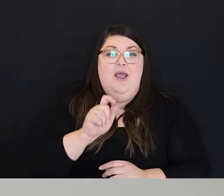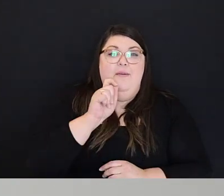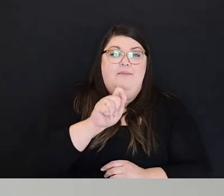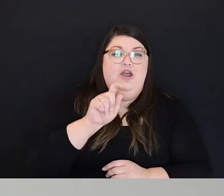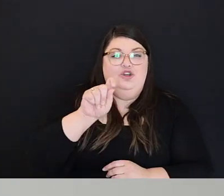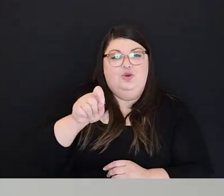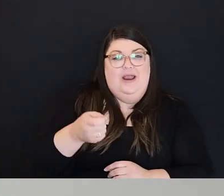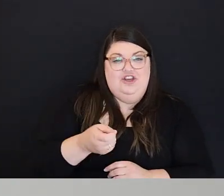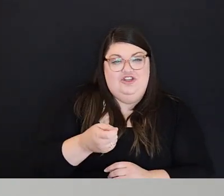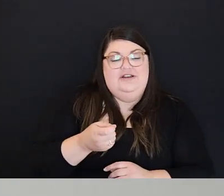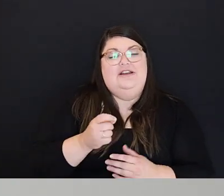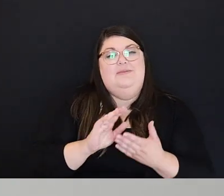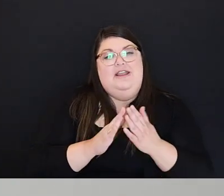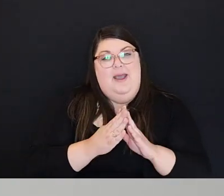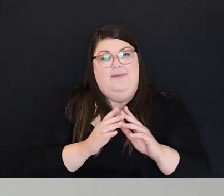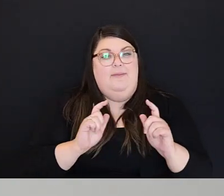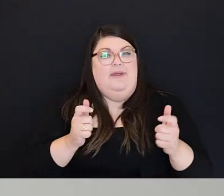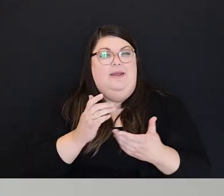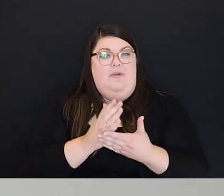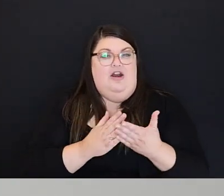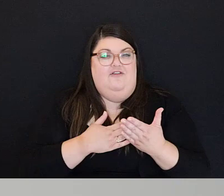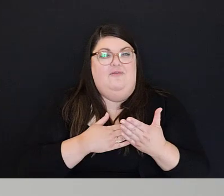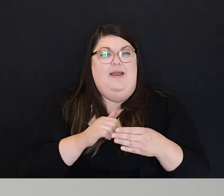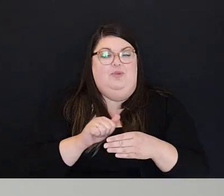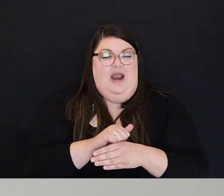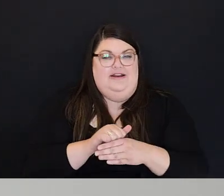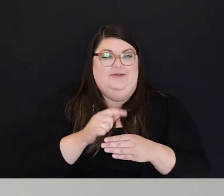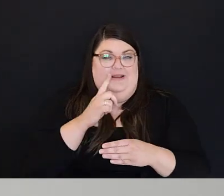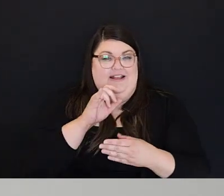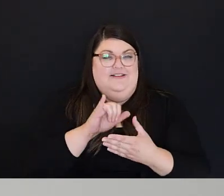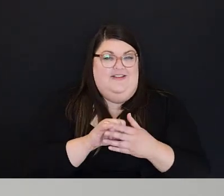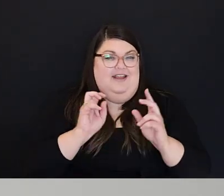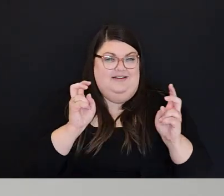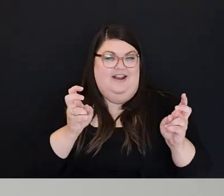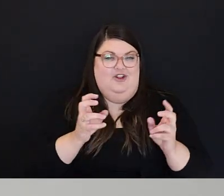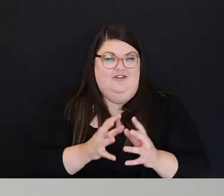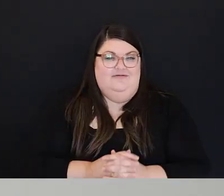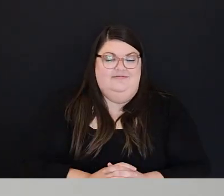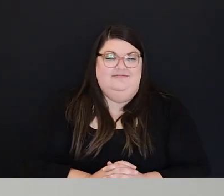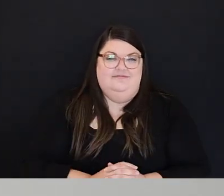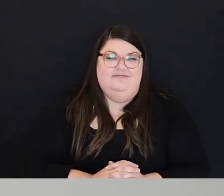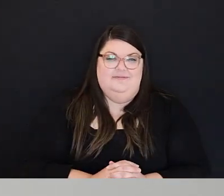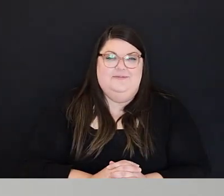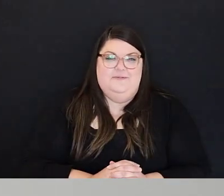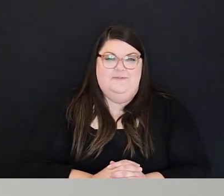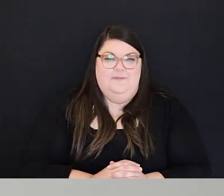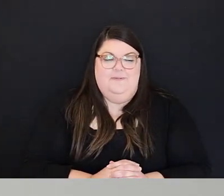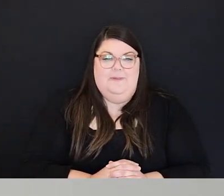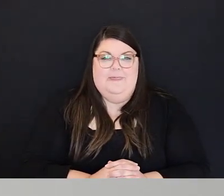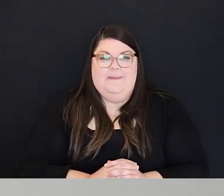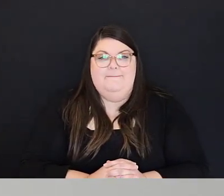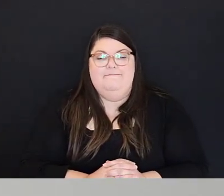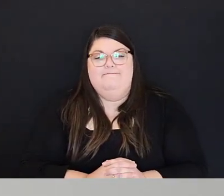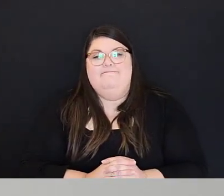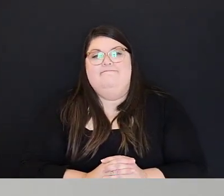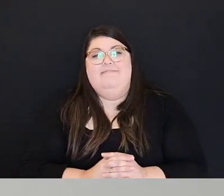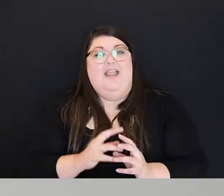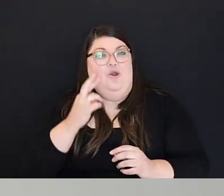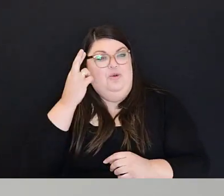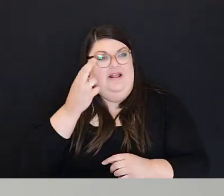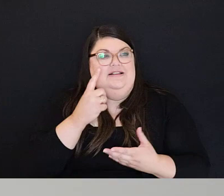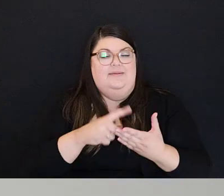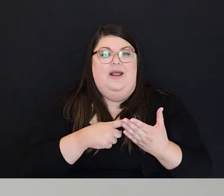punctuation has become a really big part of my practice because of that title. Because what I realize is sometimes I forget to